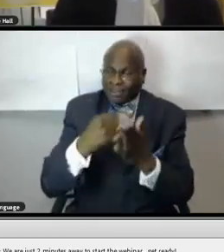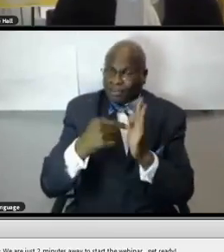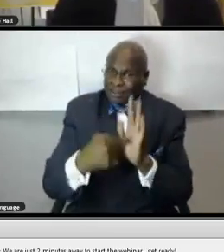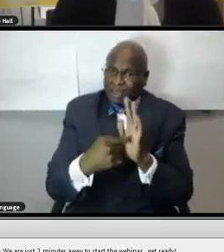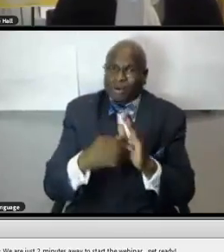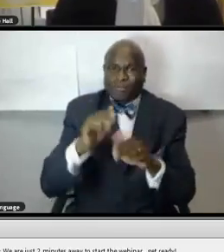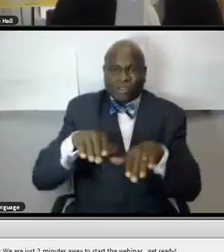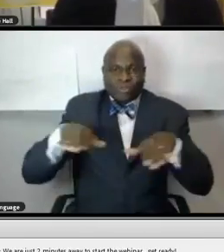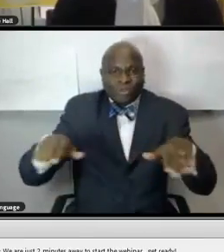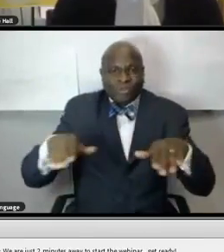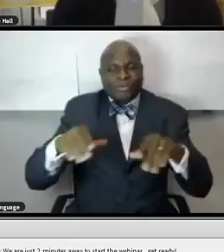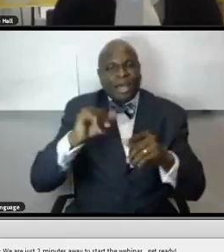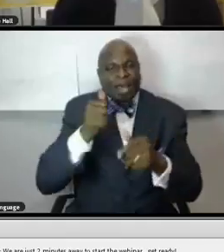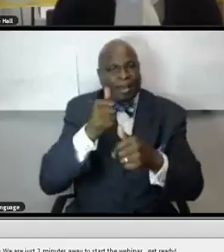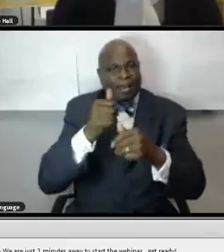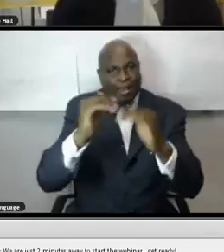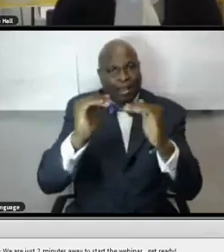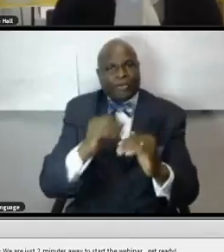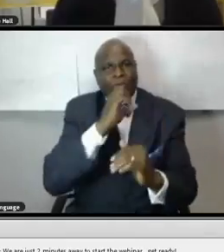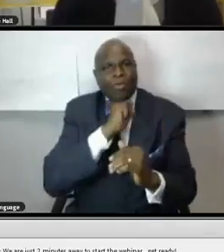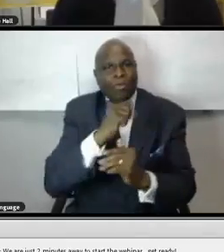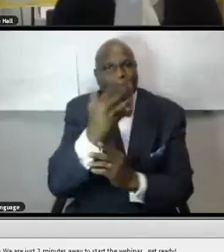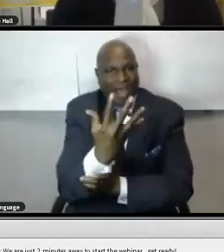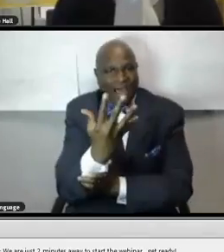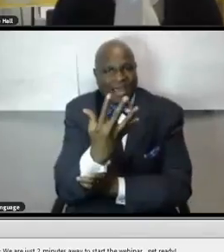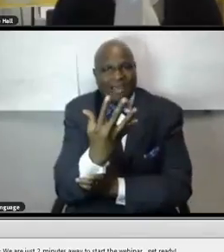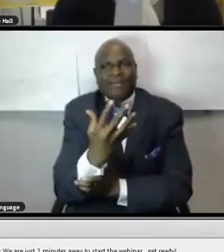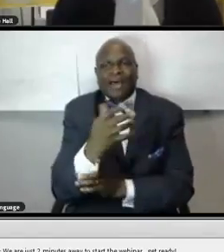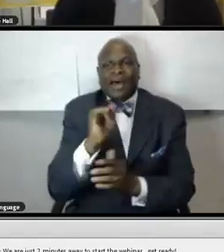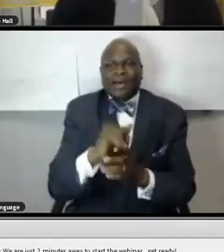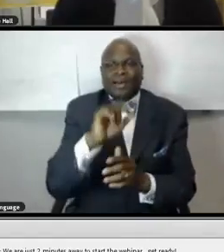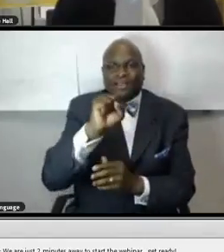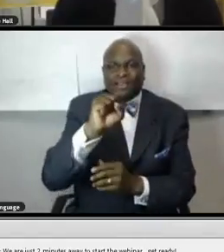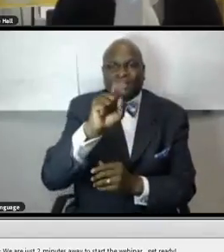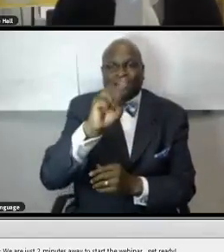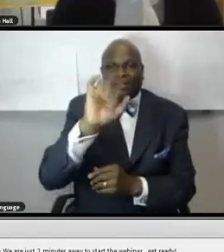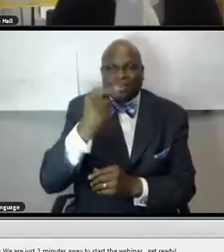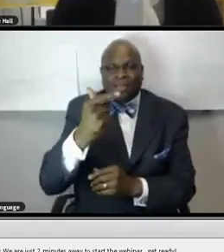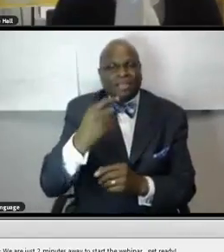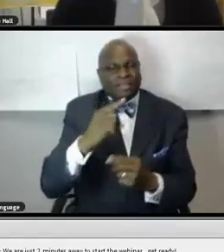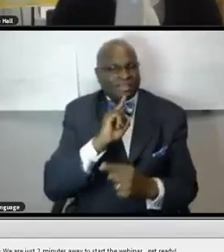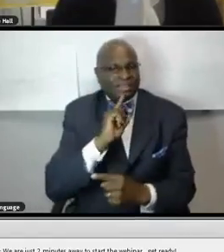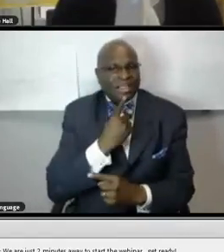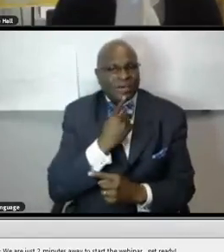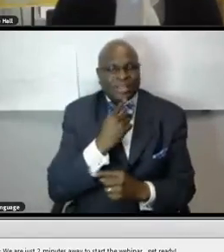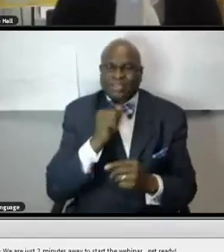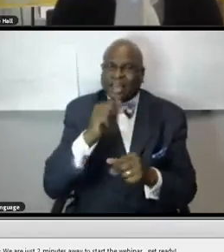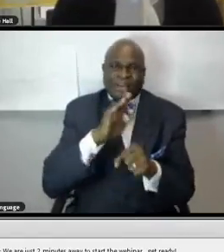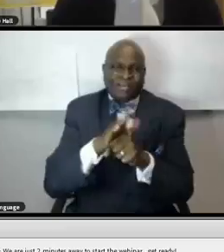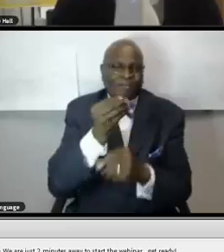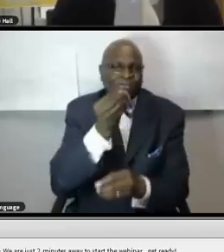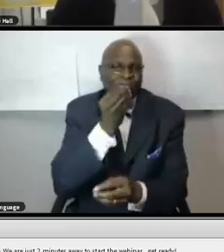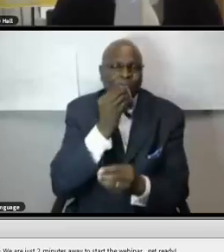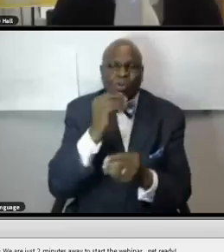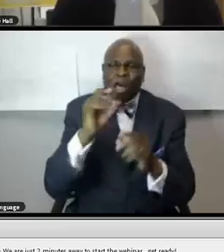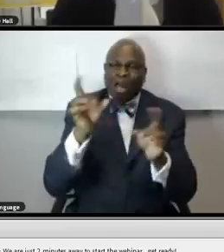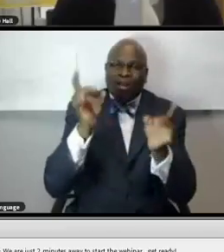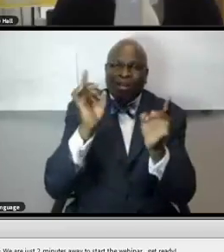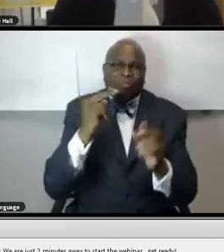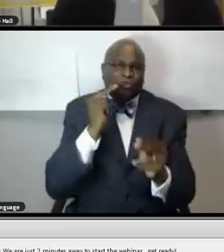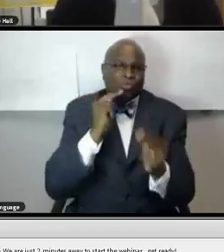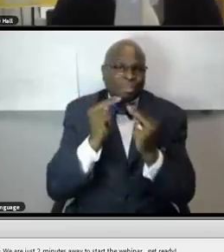for children under age 5, and stunting is an indicator of serious chronic malnutrition, are very